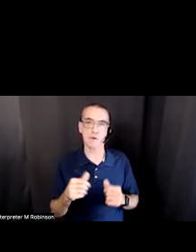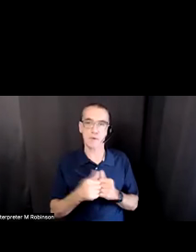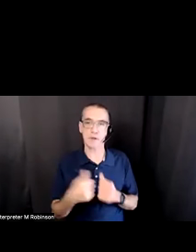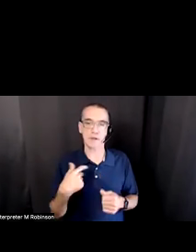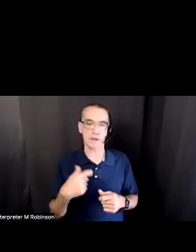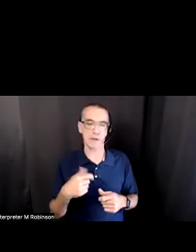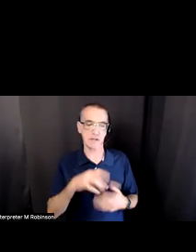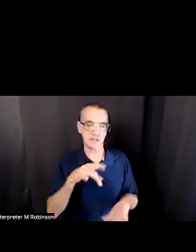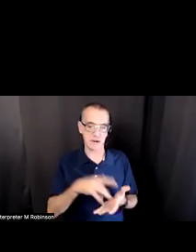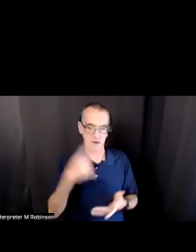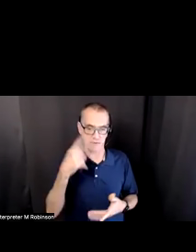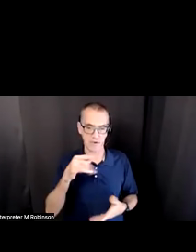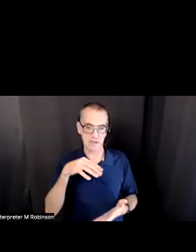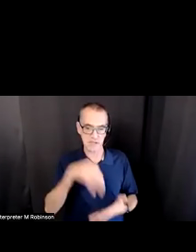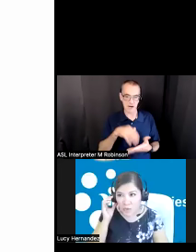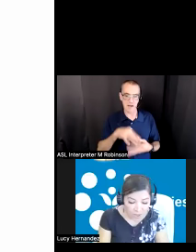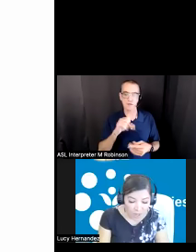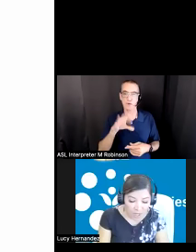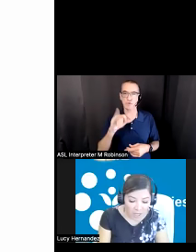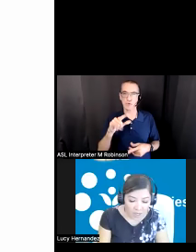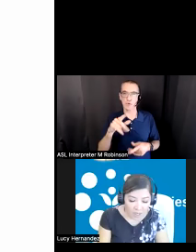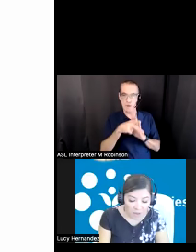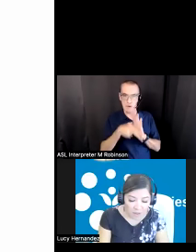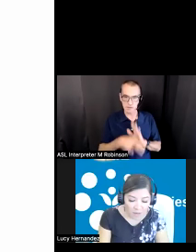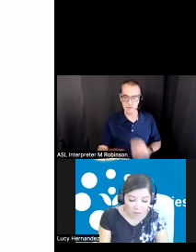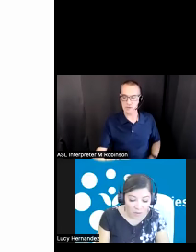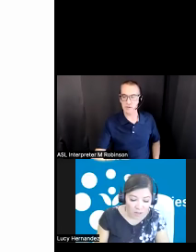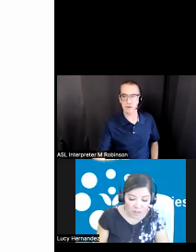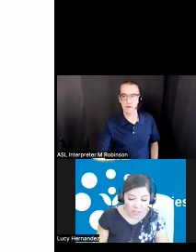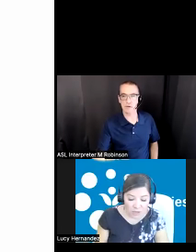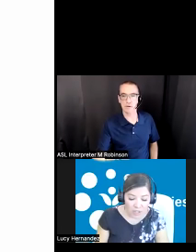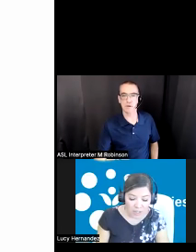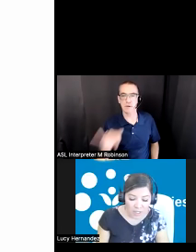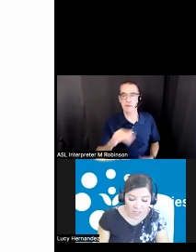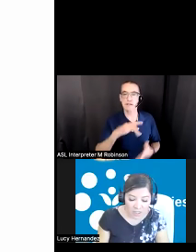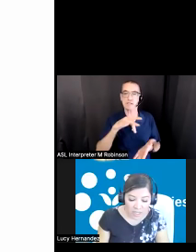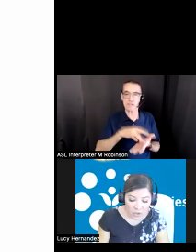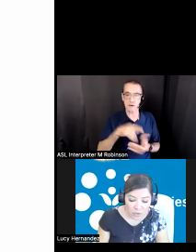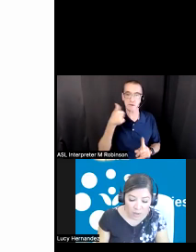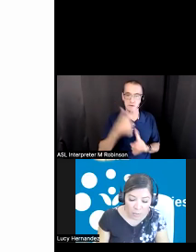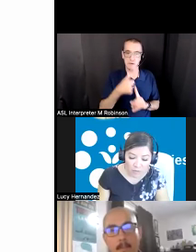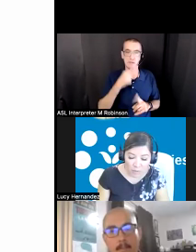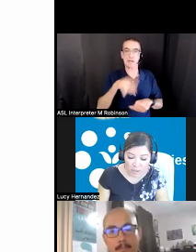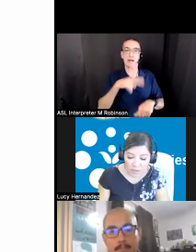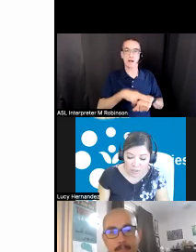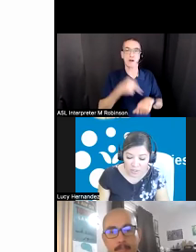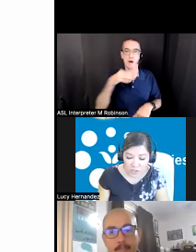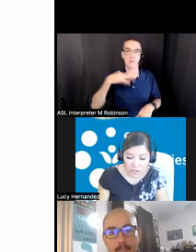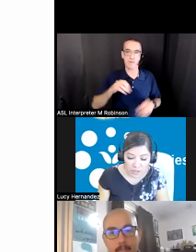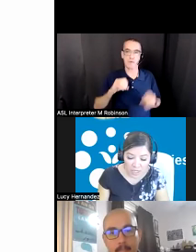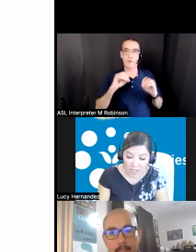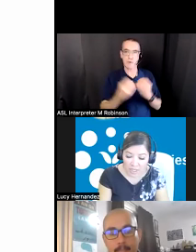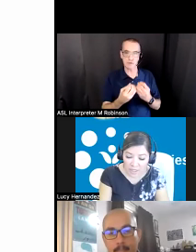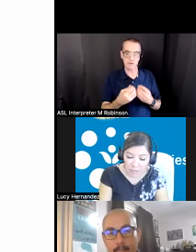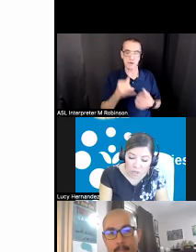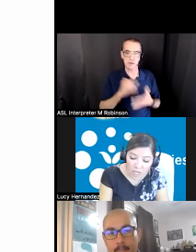Center for the Study of Social Policy. And the center is a national nonprofit policy organization